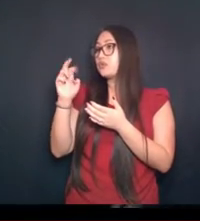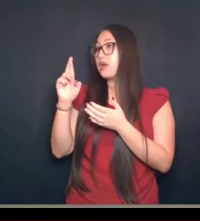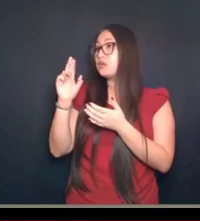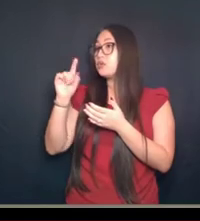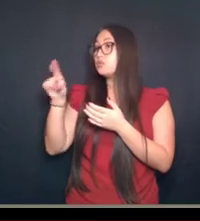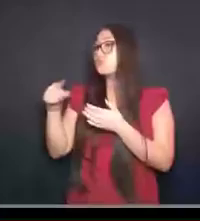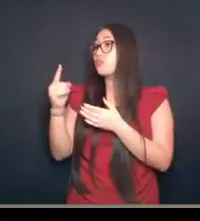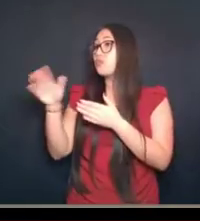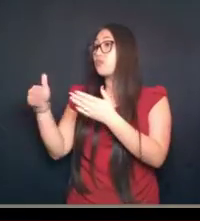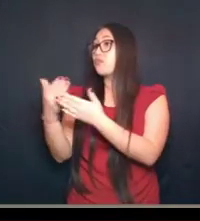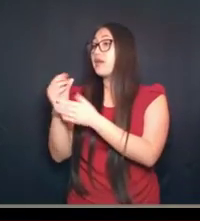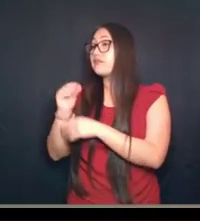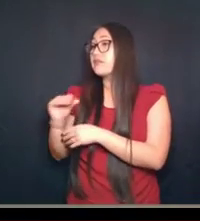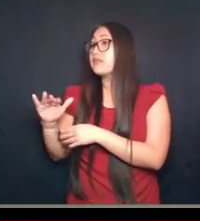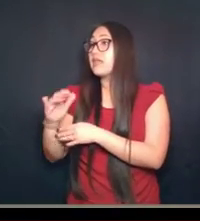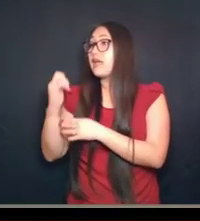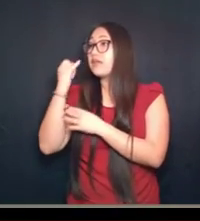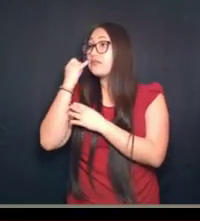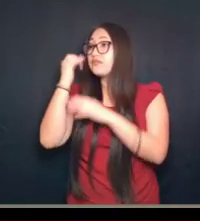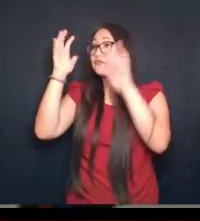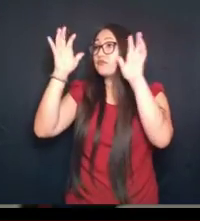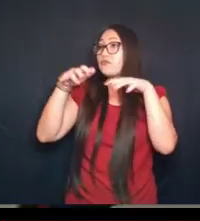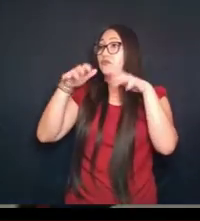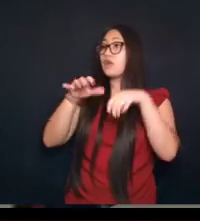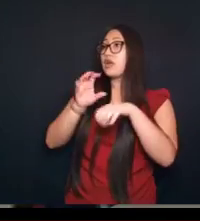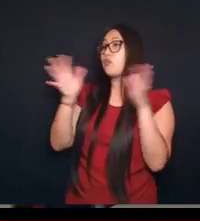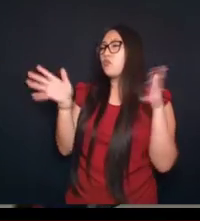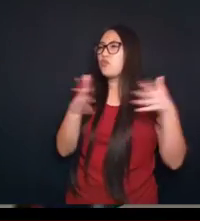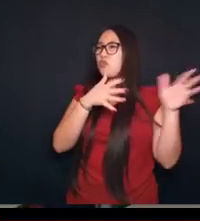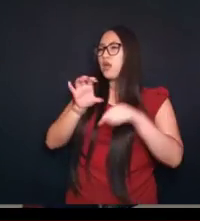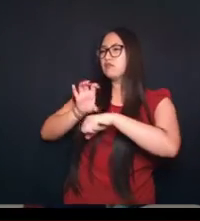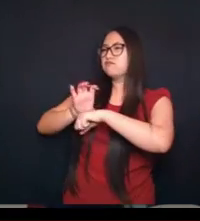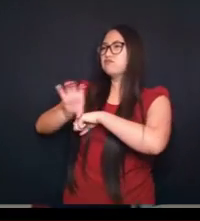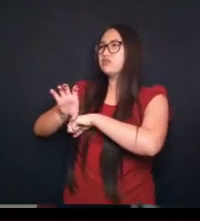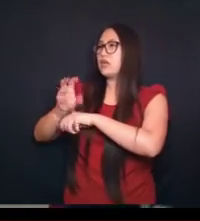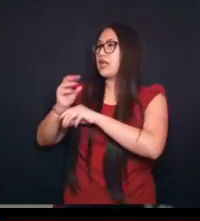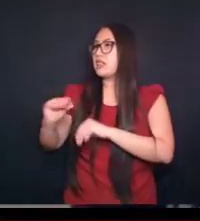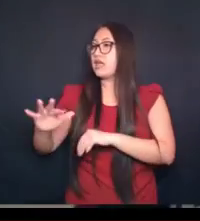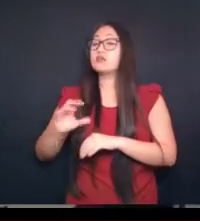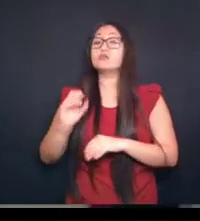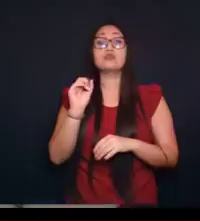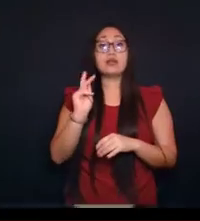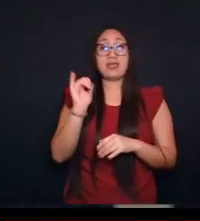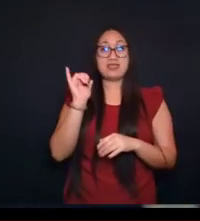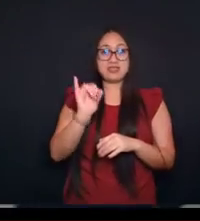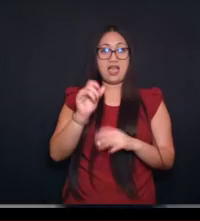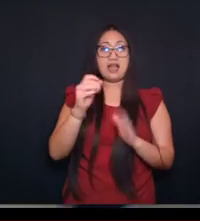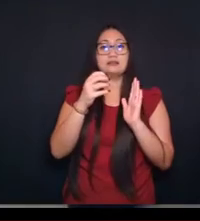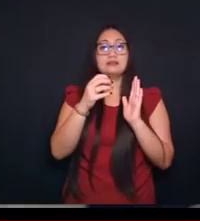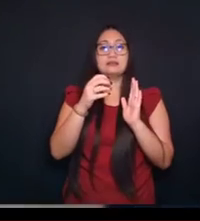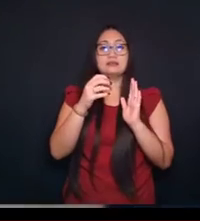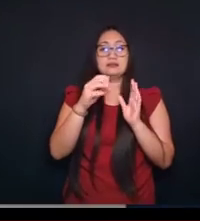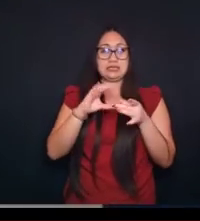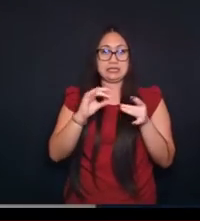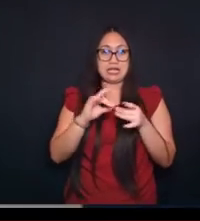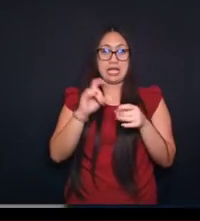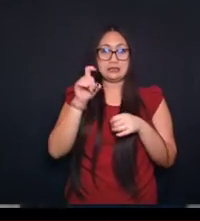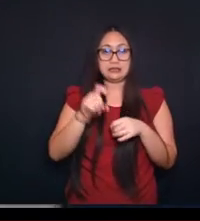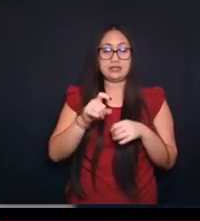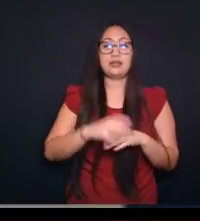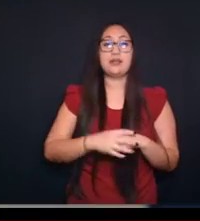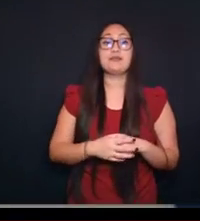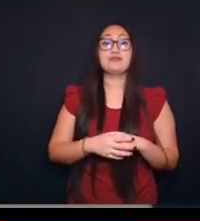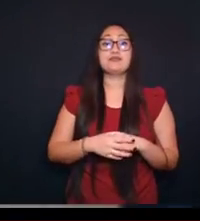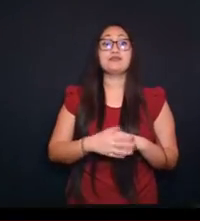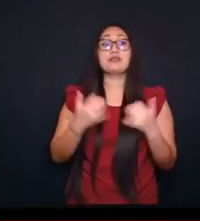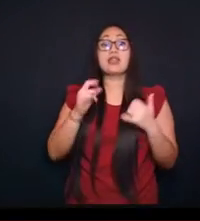off the water. That is the text she needed. Now, Emily, let me ask you that question. The question is, would you find